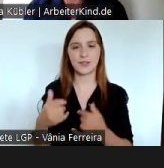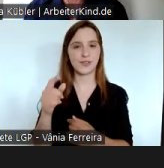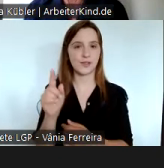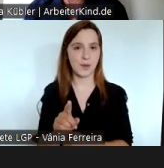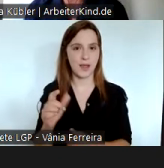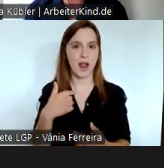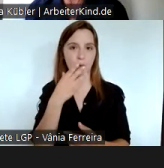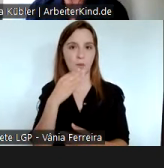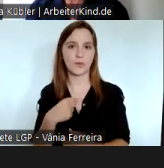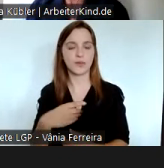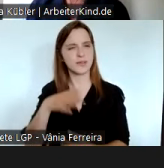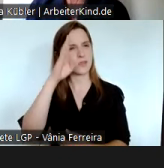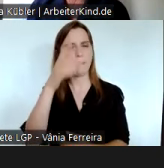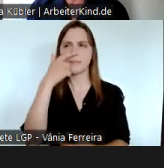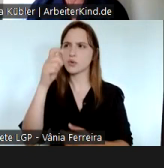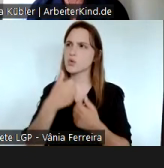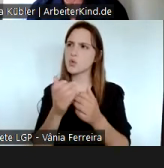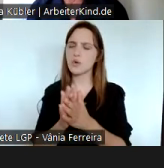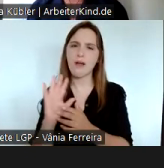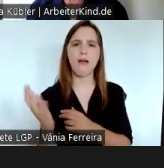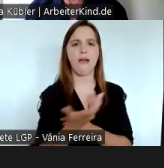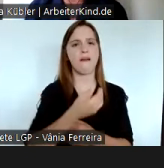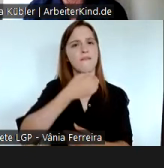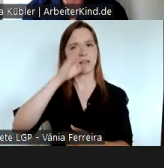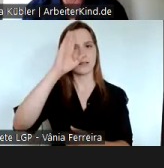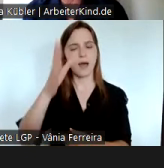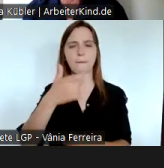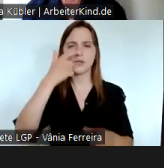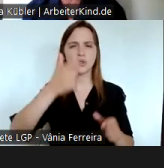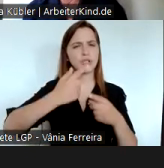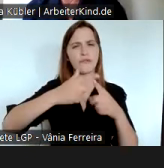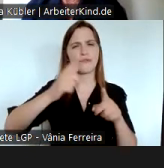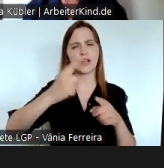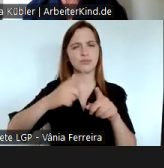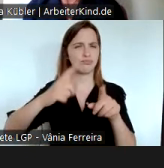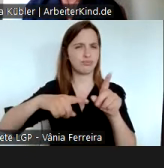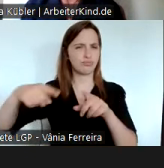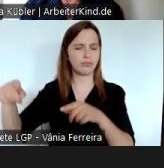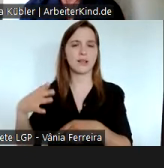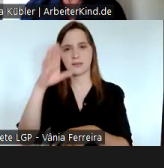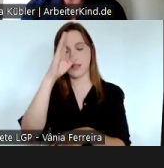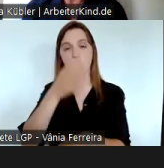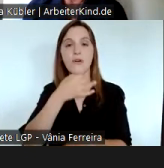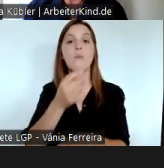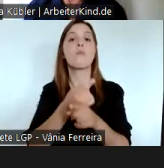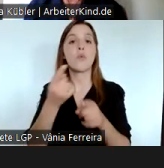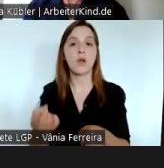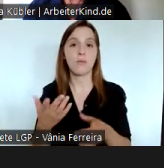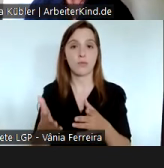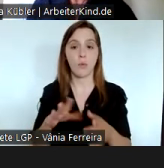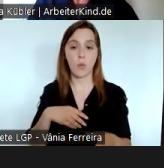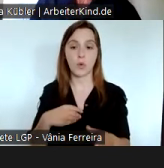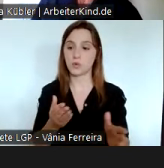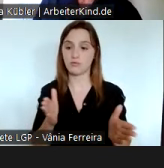how to talk to everyone, right? You know how to talk to all kinds of people because you've literally lived in both these